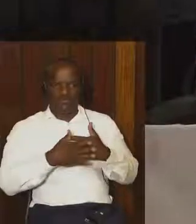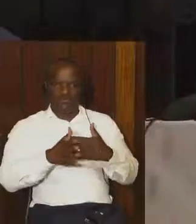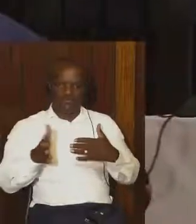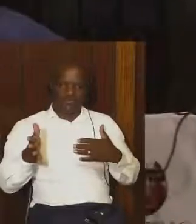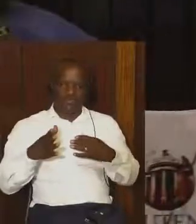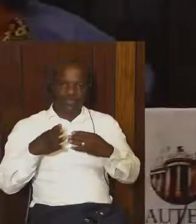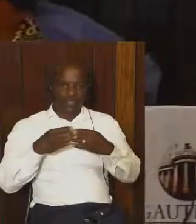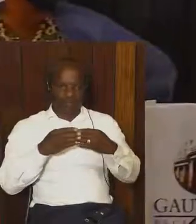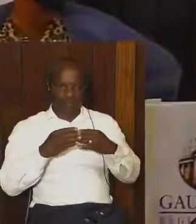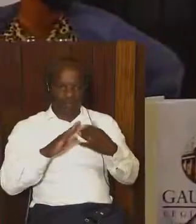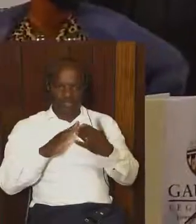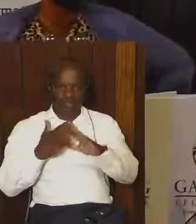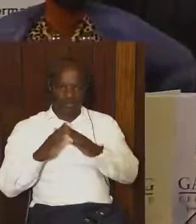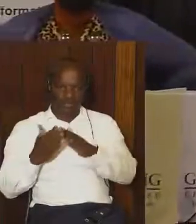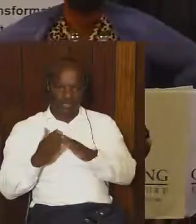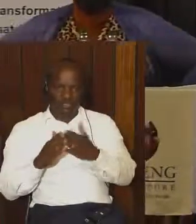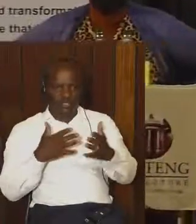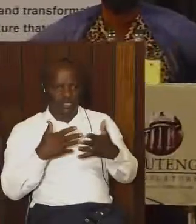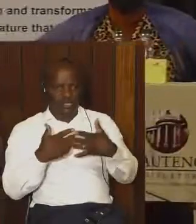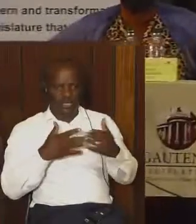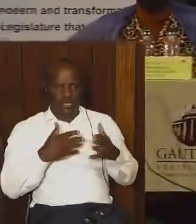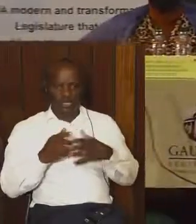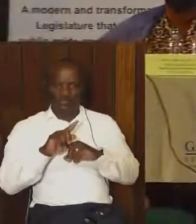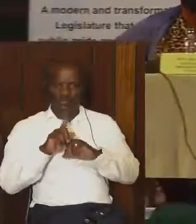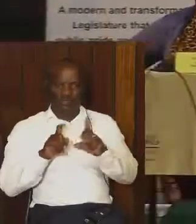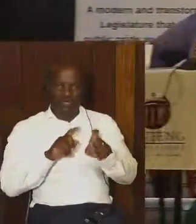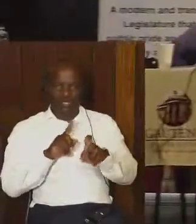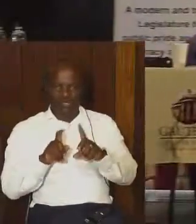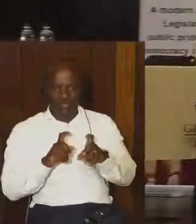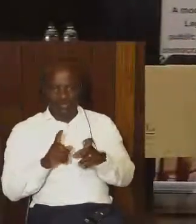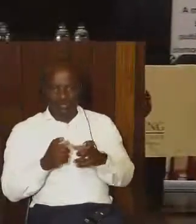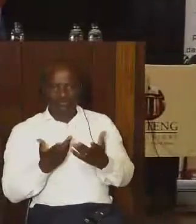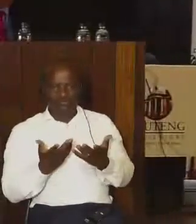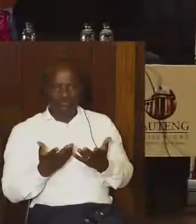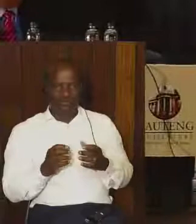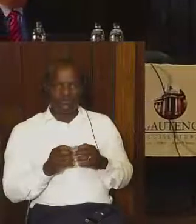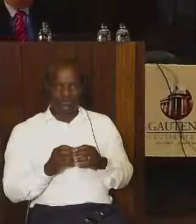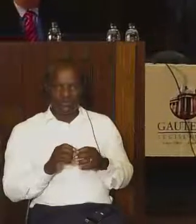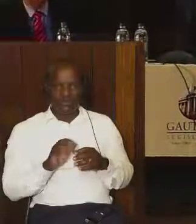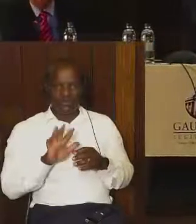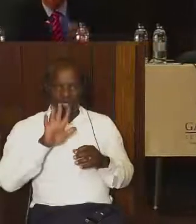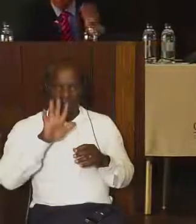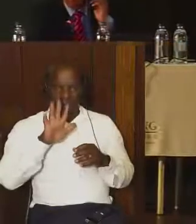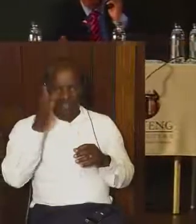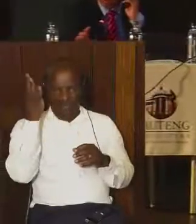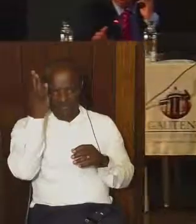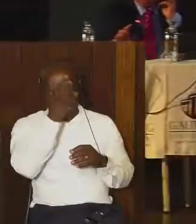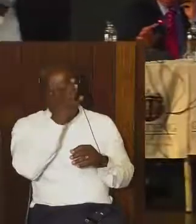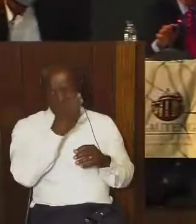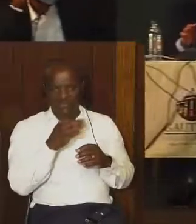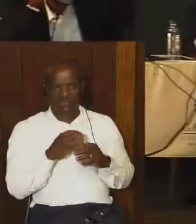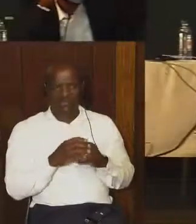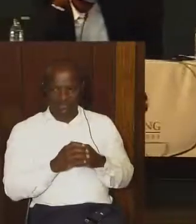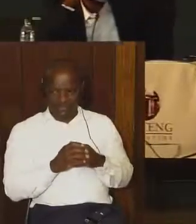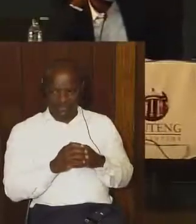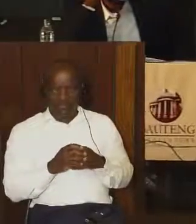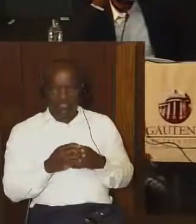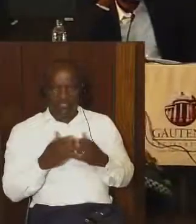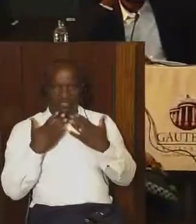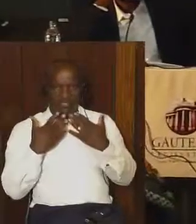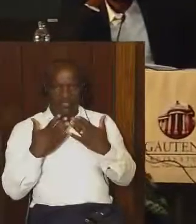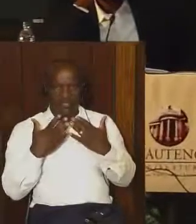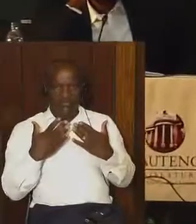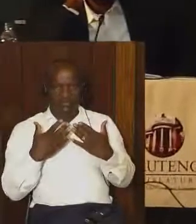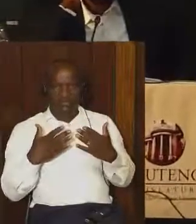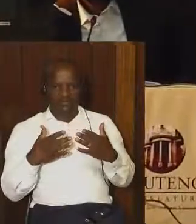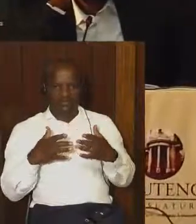members of the community of any questions they may want to ask. But if you're going to take 5 minutes, please proceed. Thank you, Chair. Chair, I